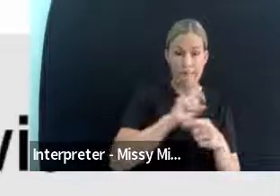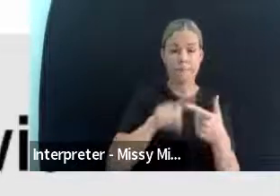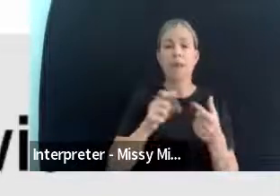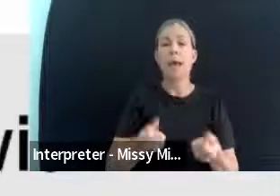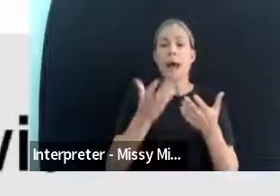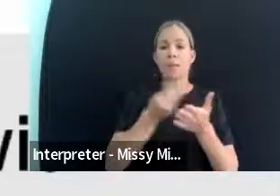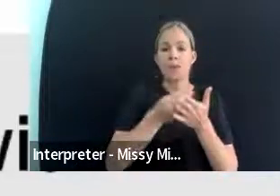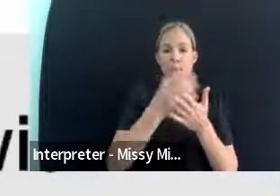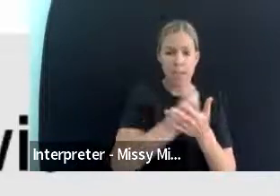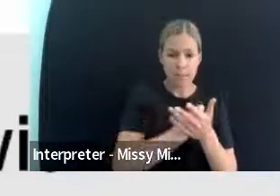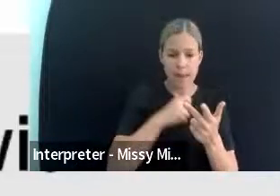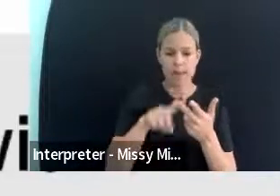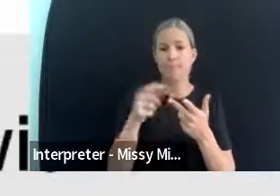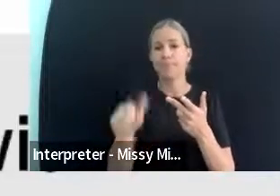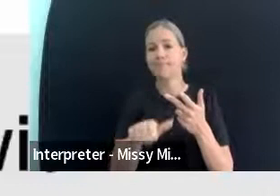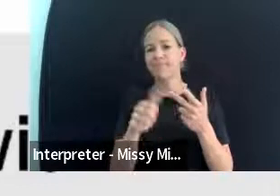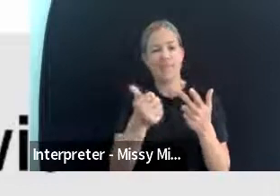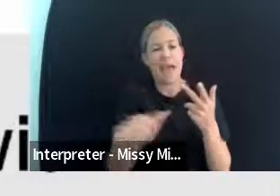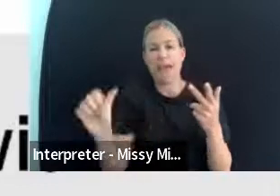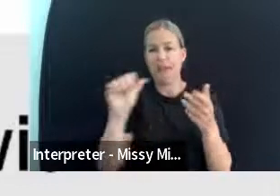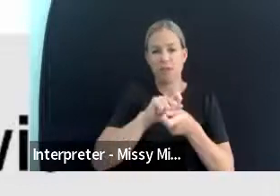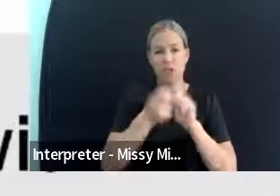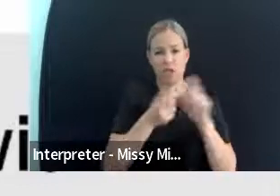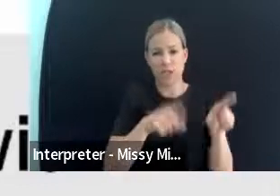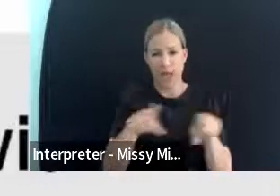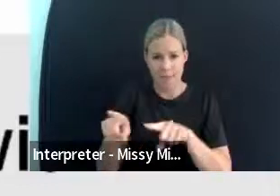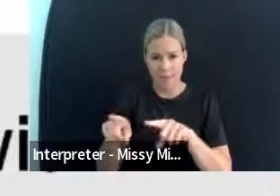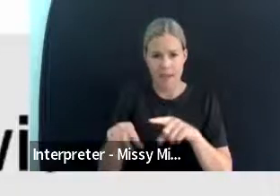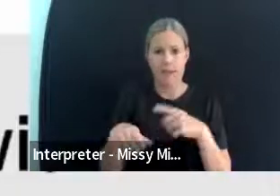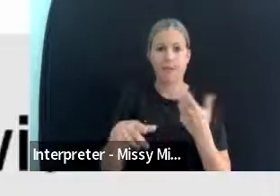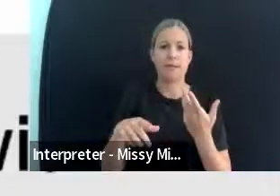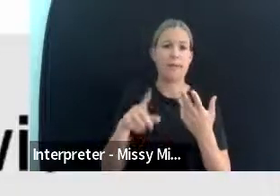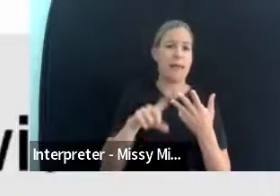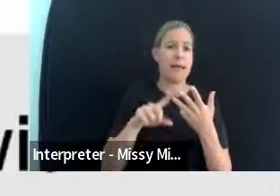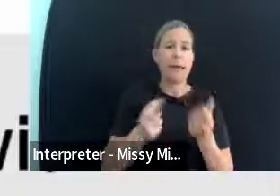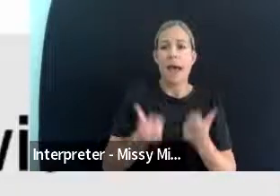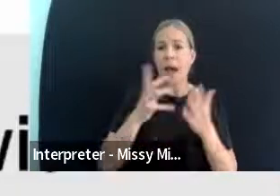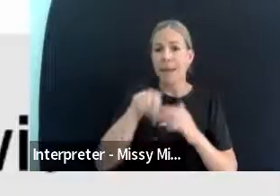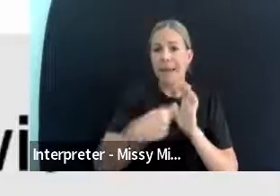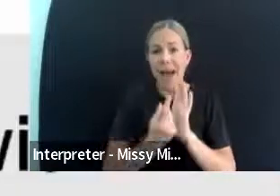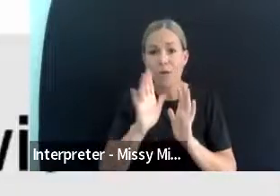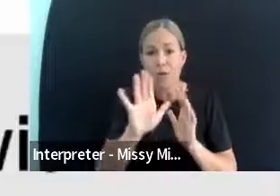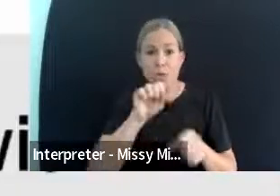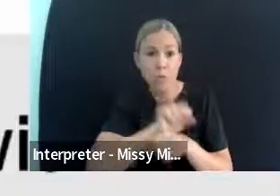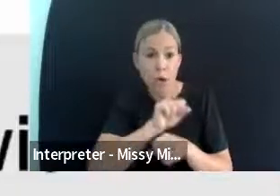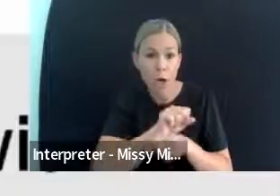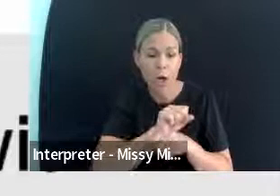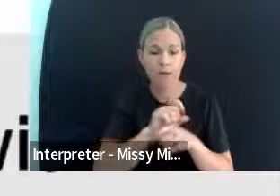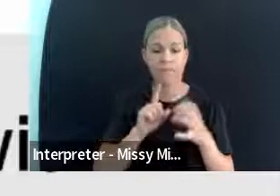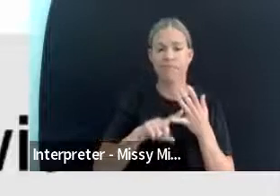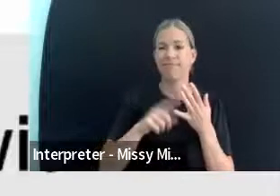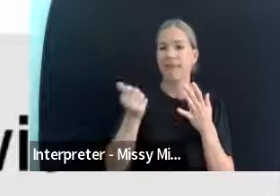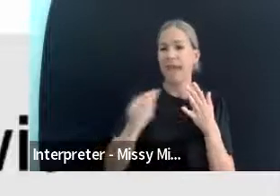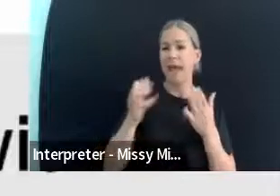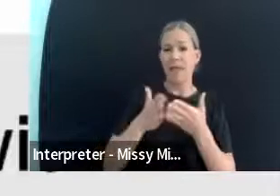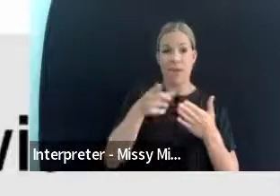happen. You will need to report how many hours you work and anything you have to pay for related